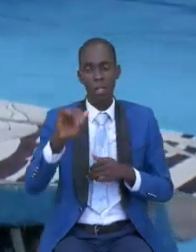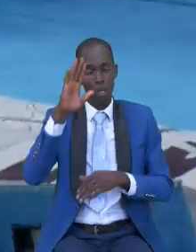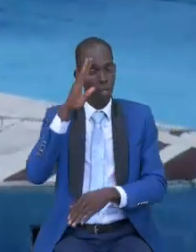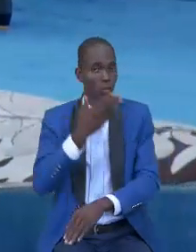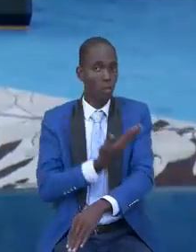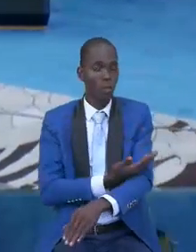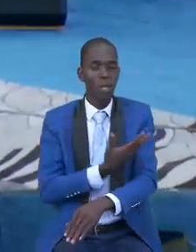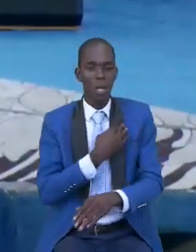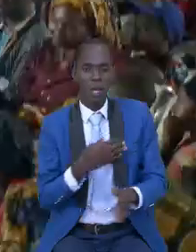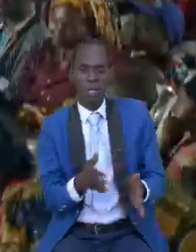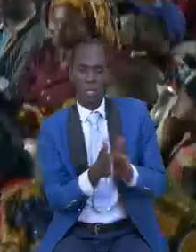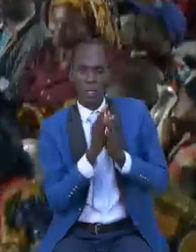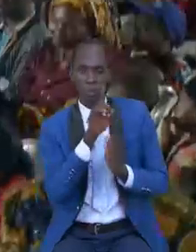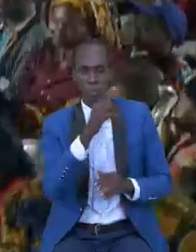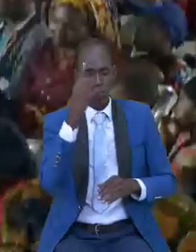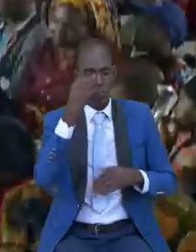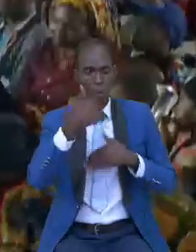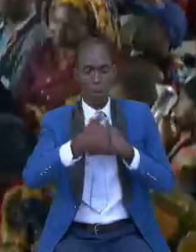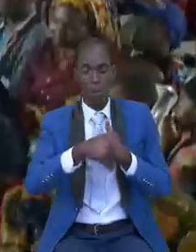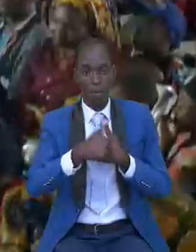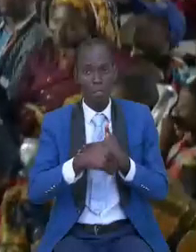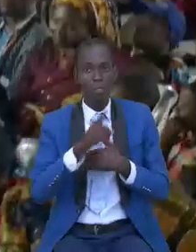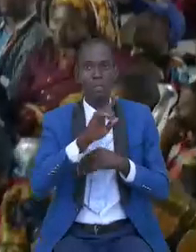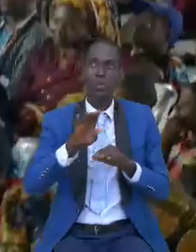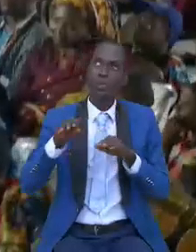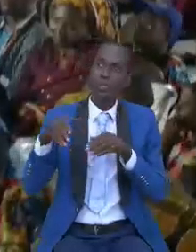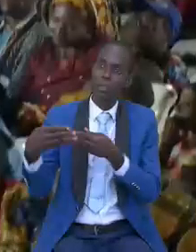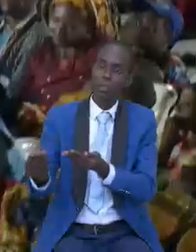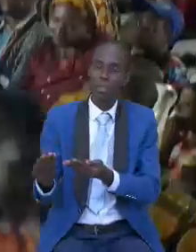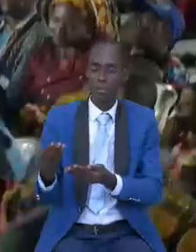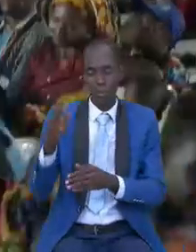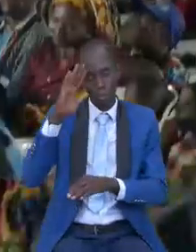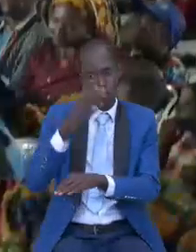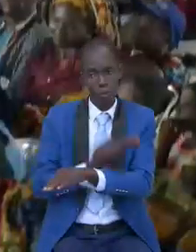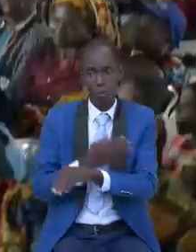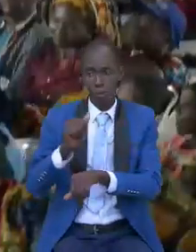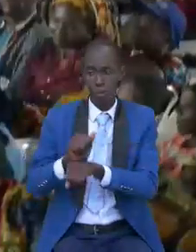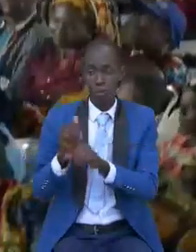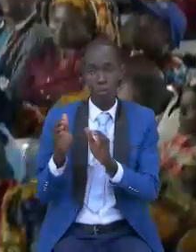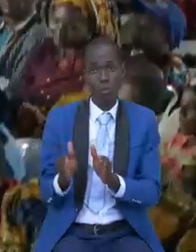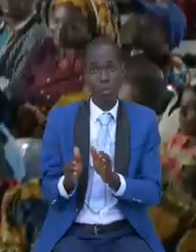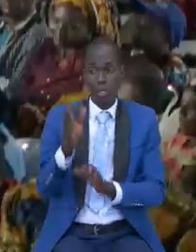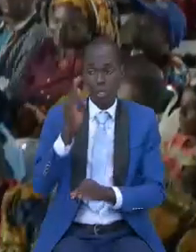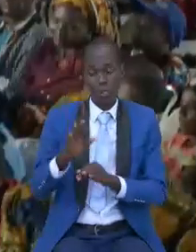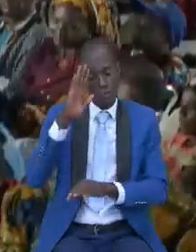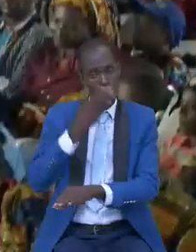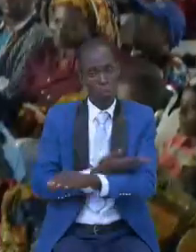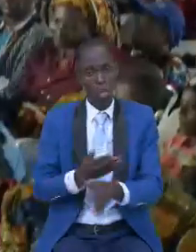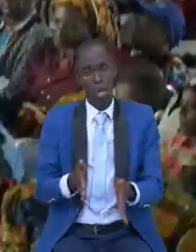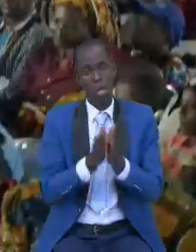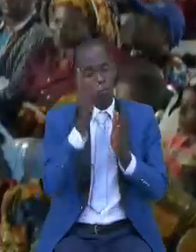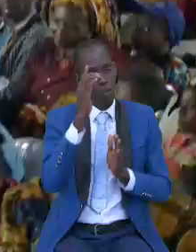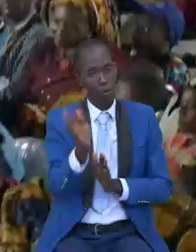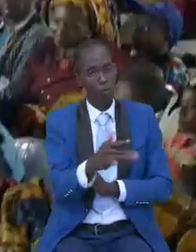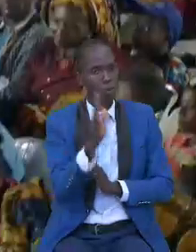he asks you for bread, you give him a stone. If he asks for fish, will